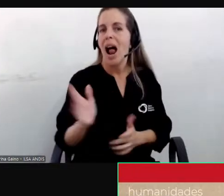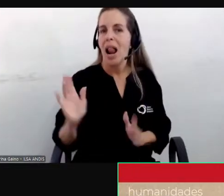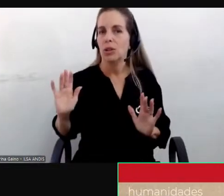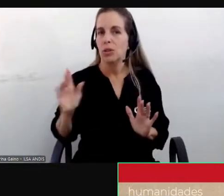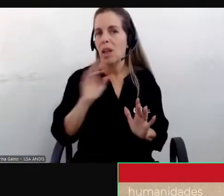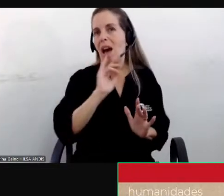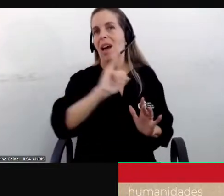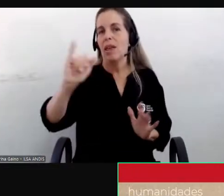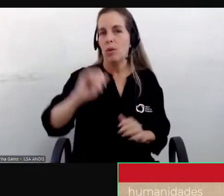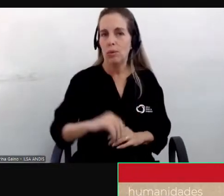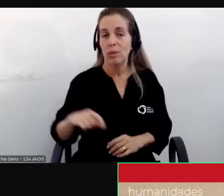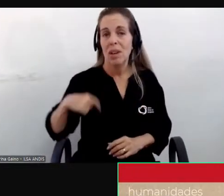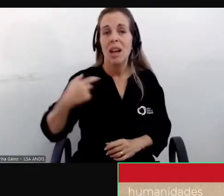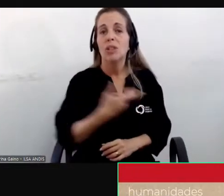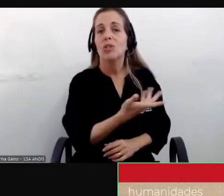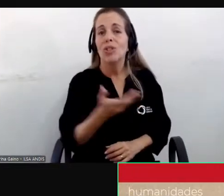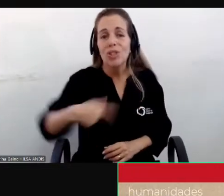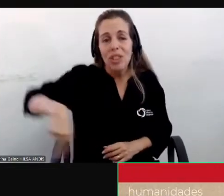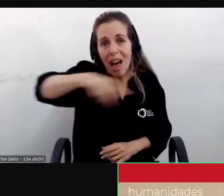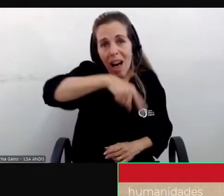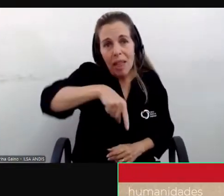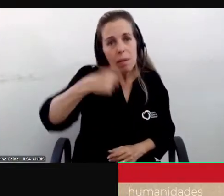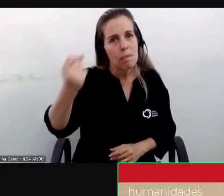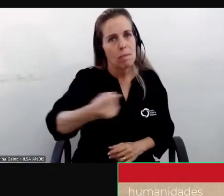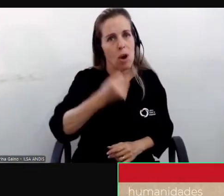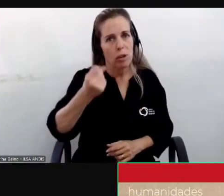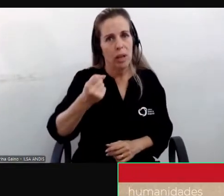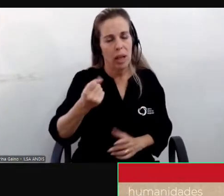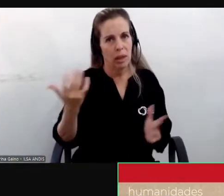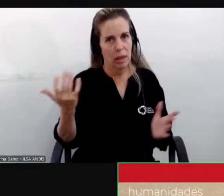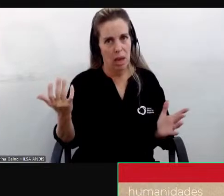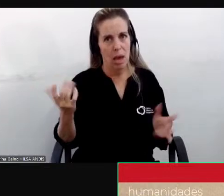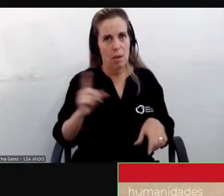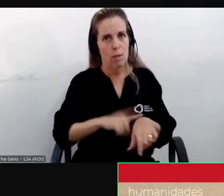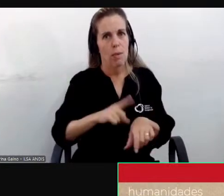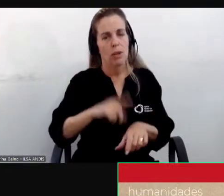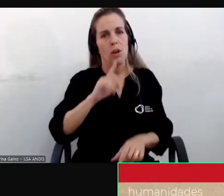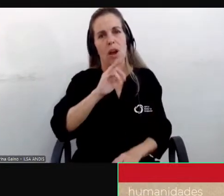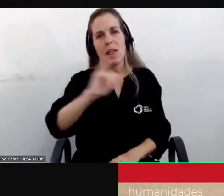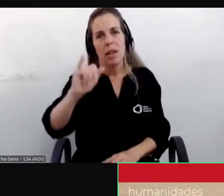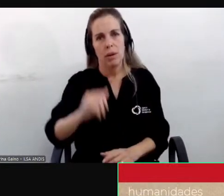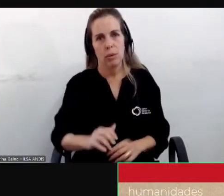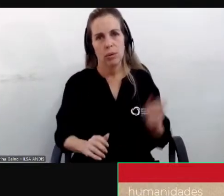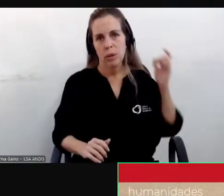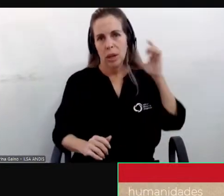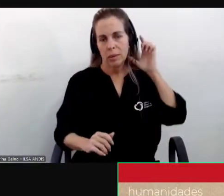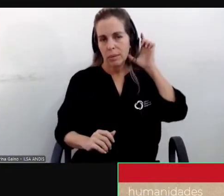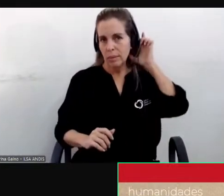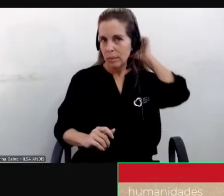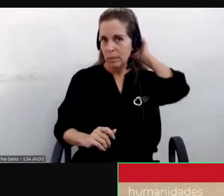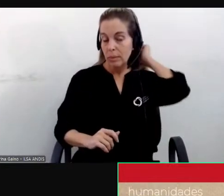the civil society that needs to be thanked for that, because they played a key role